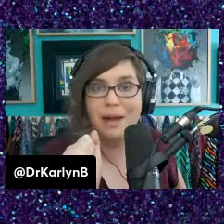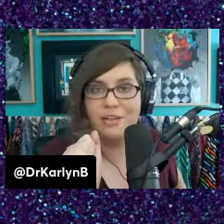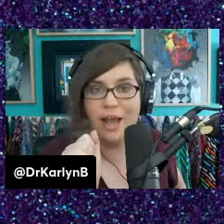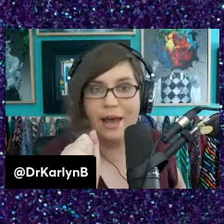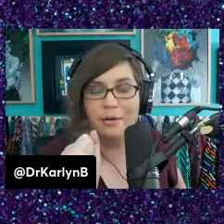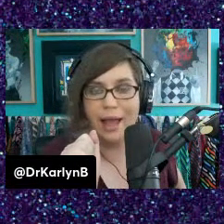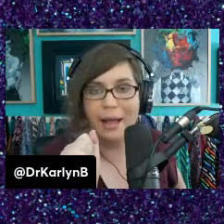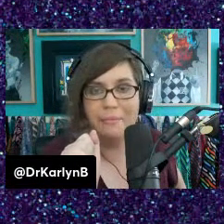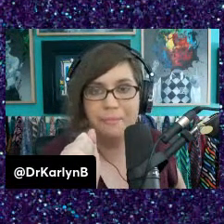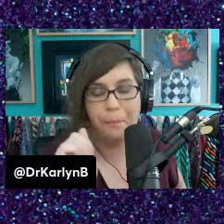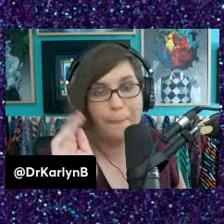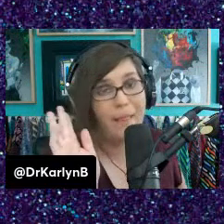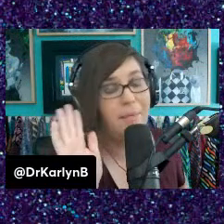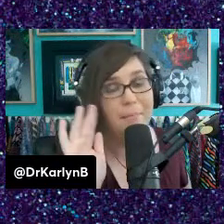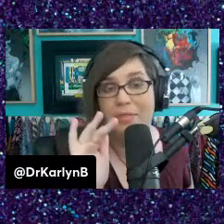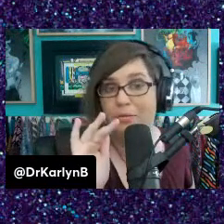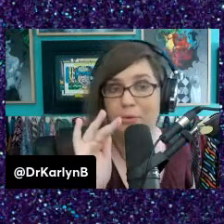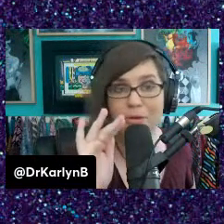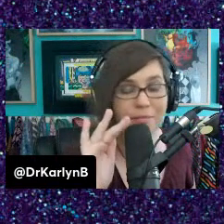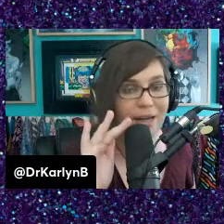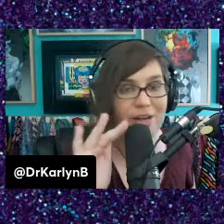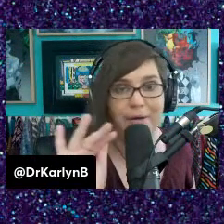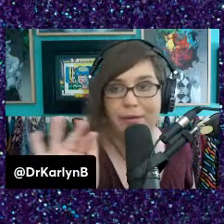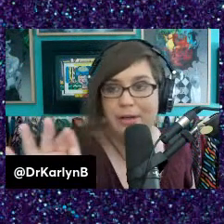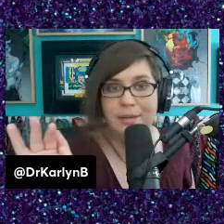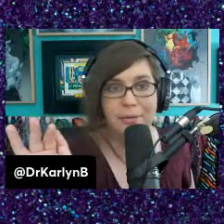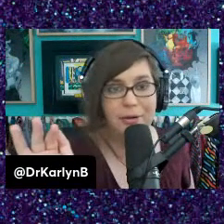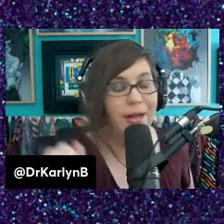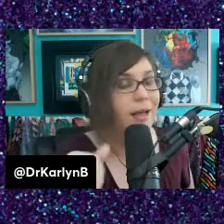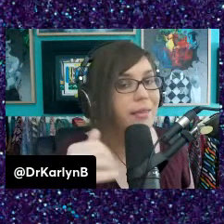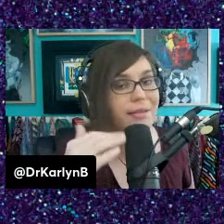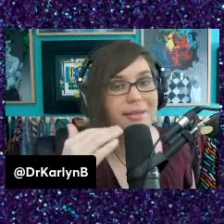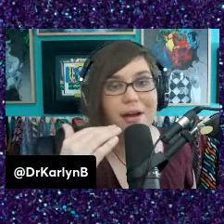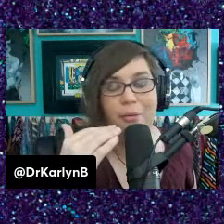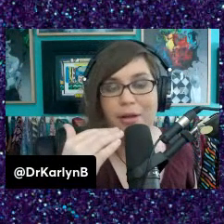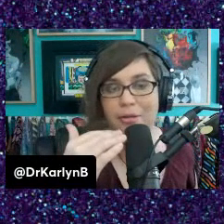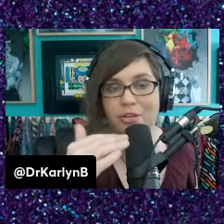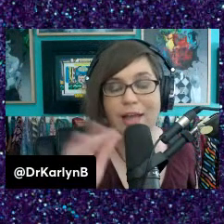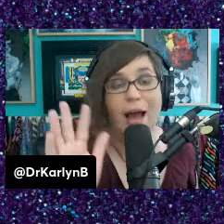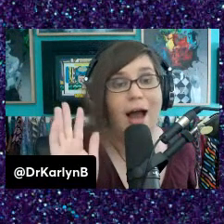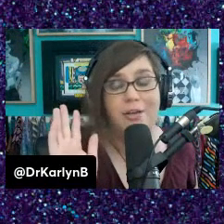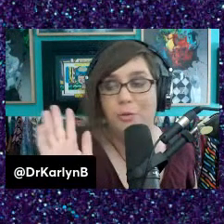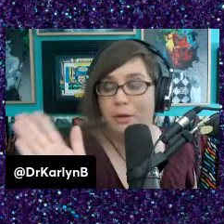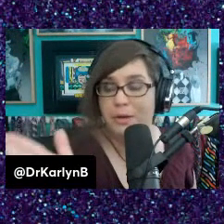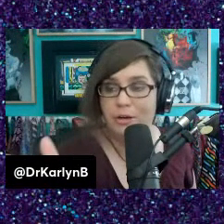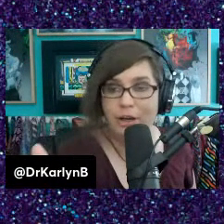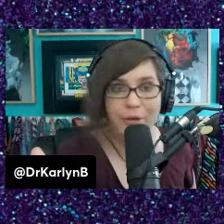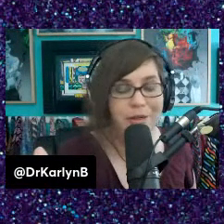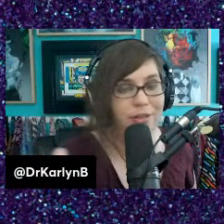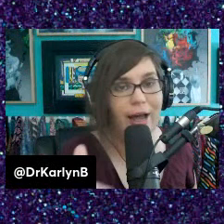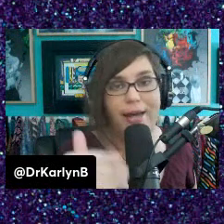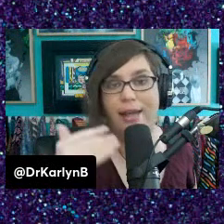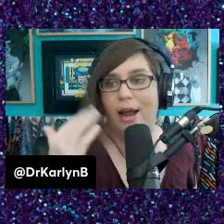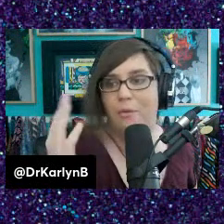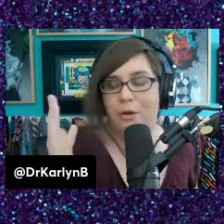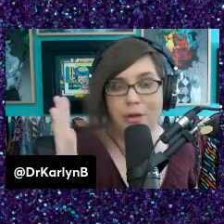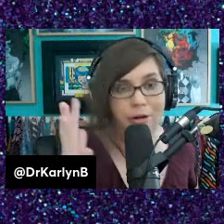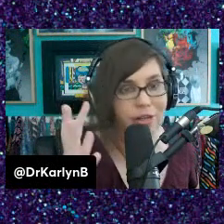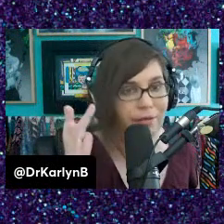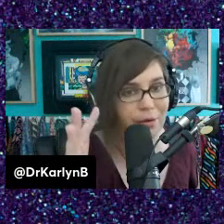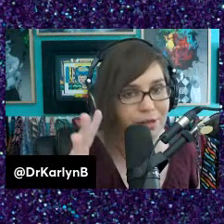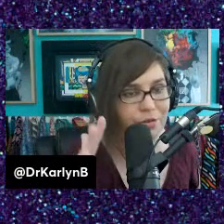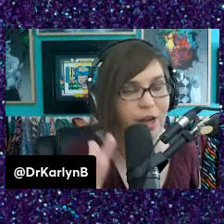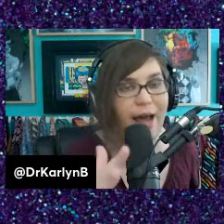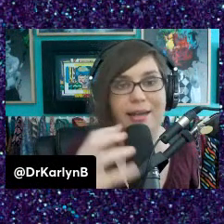rules in my chat. Okay. The rules in my chat are very simple. This is not one of those chats. I do want to encourage everyone to chat in. I want to